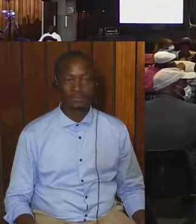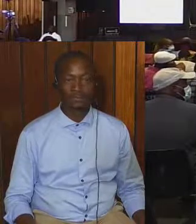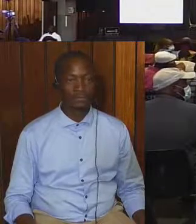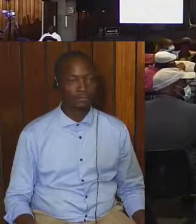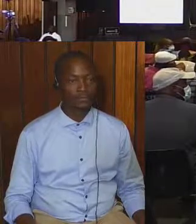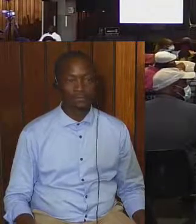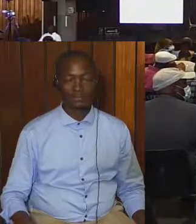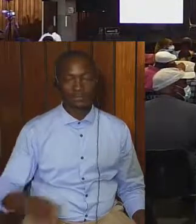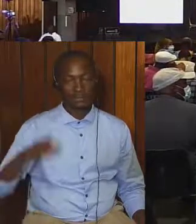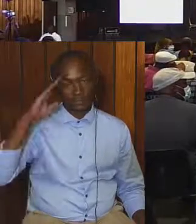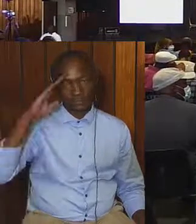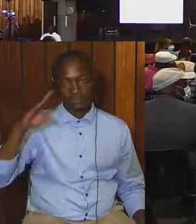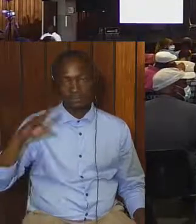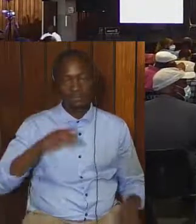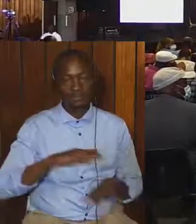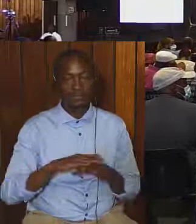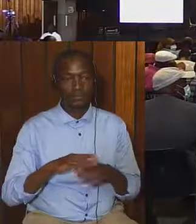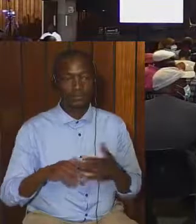Sanbonani, people of the legislature.